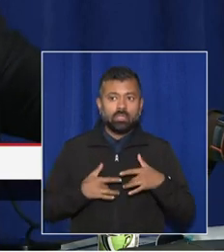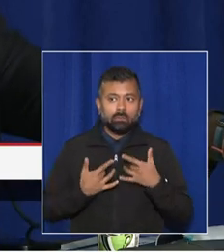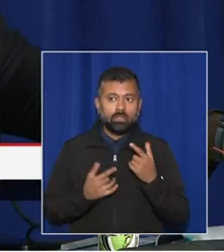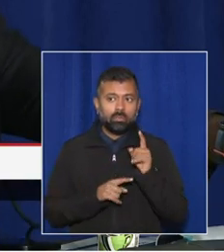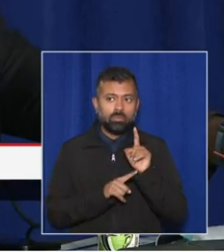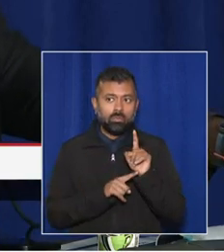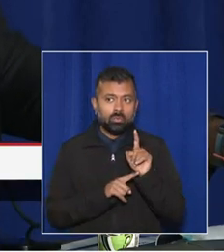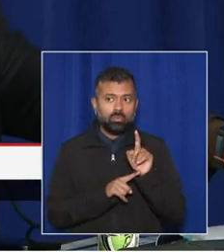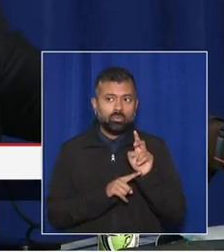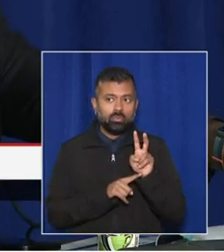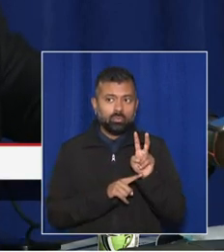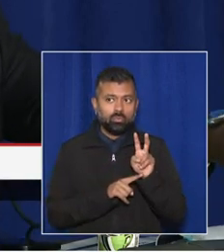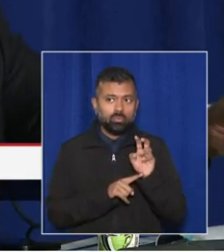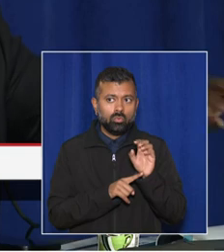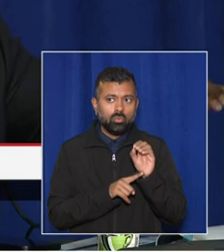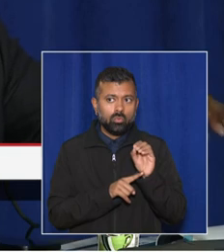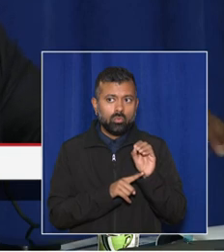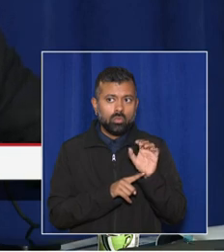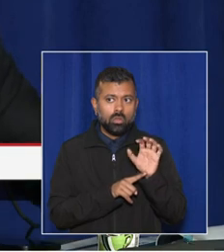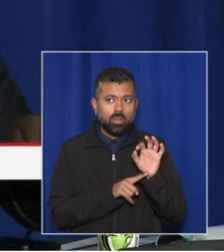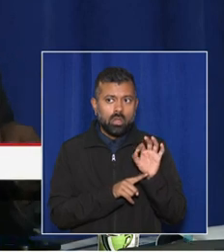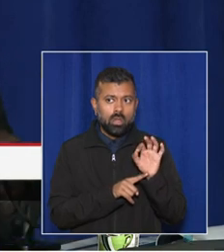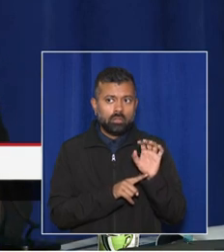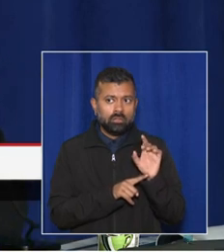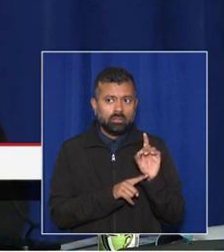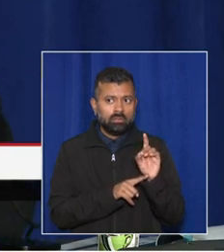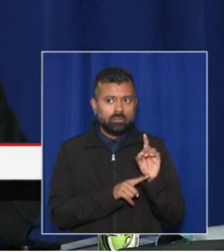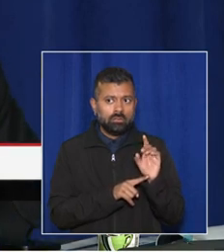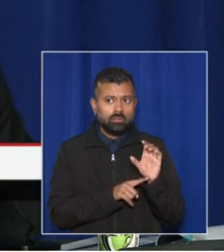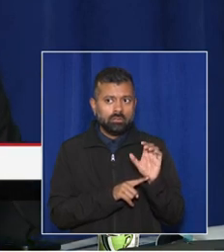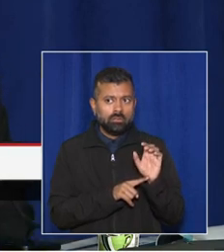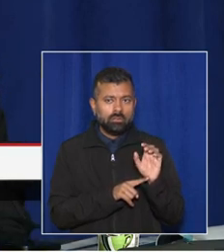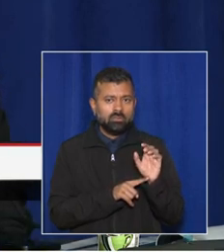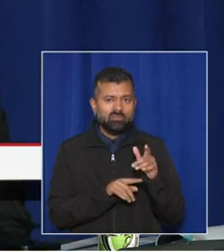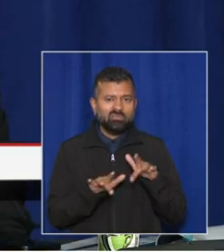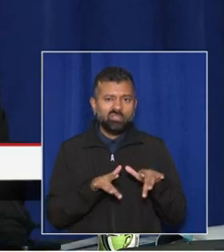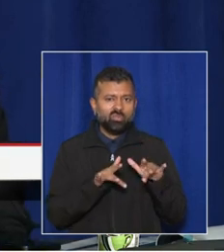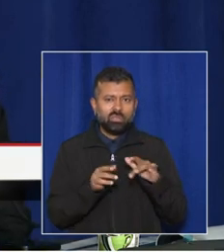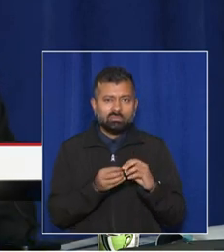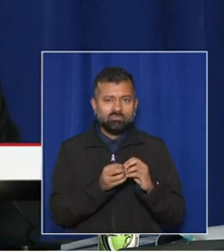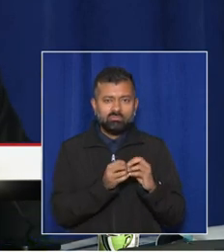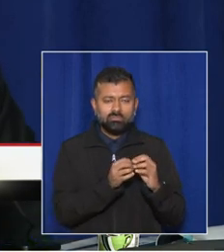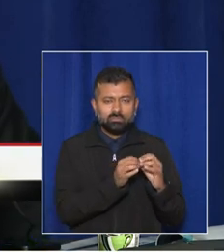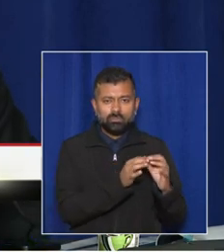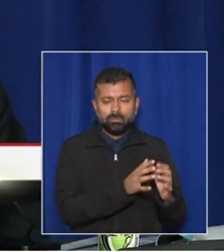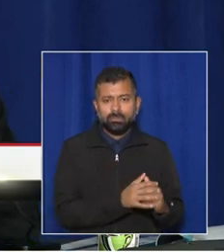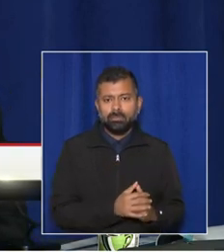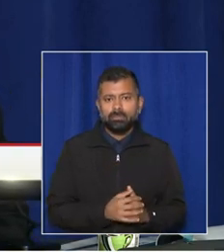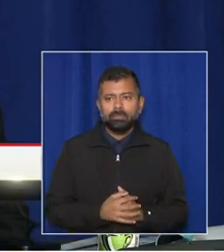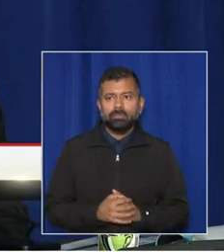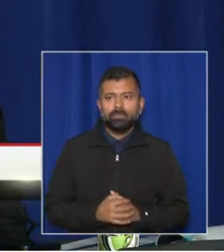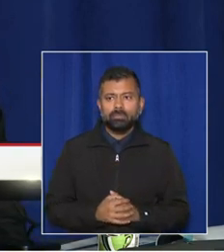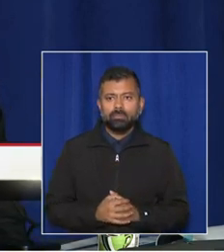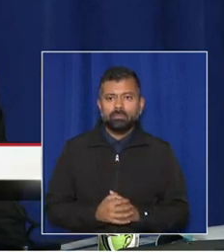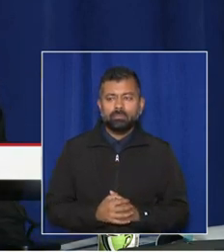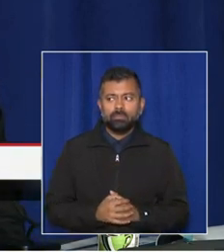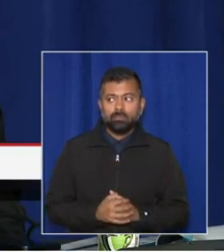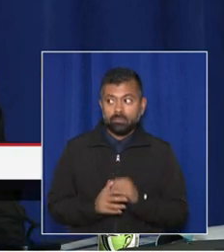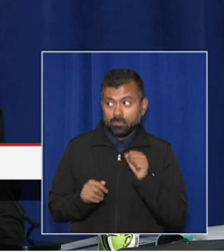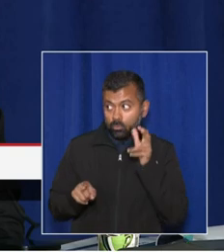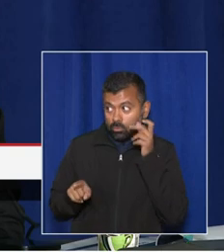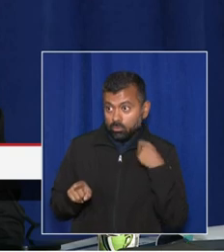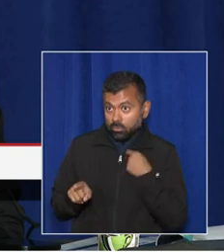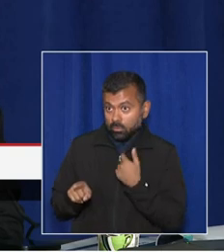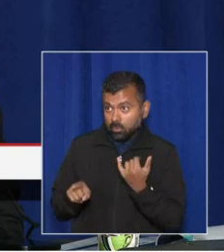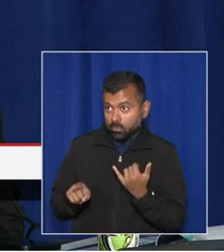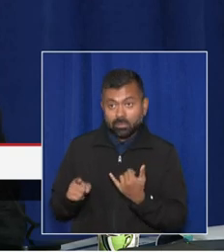5th, 2025. EOM as a speaker. Hello, Andre, can you hear us? Yes.